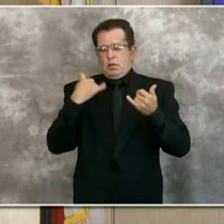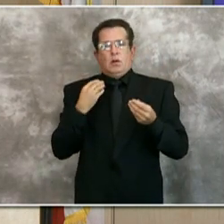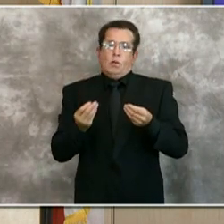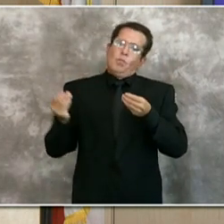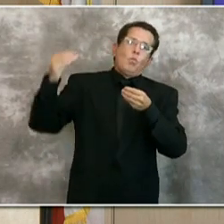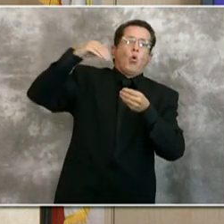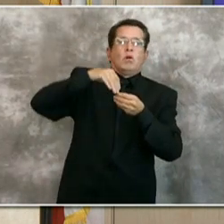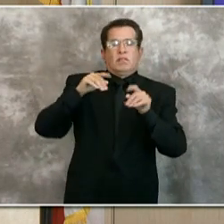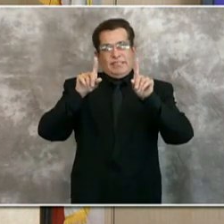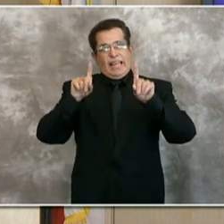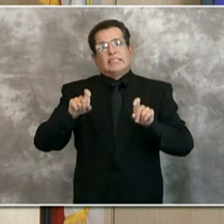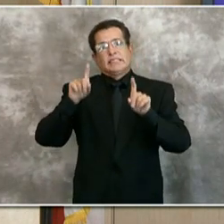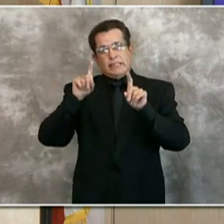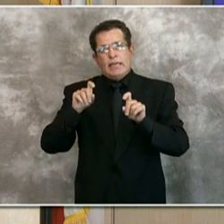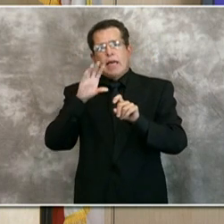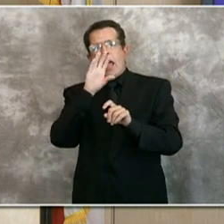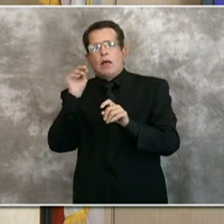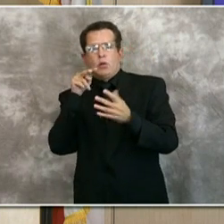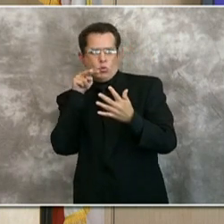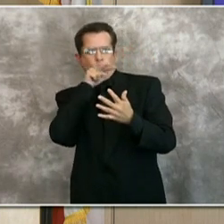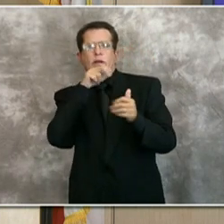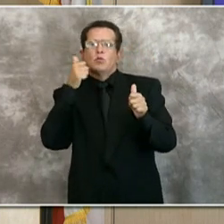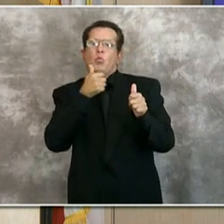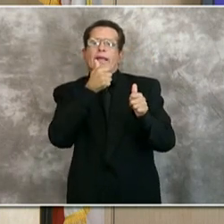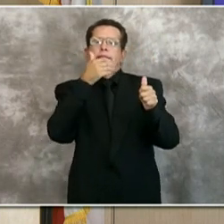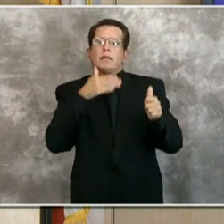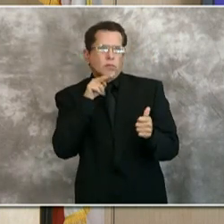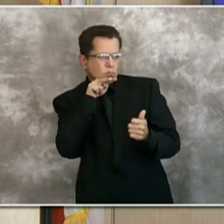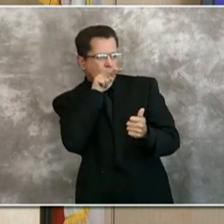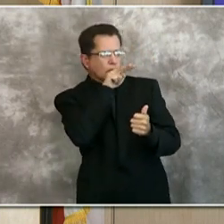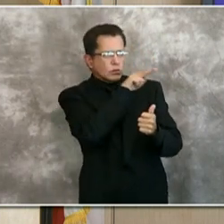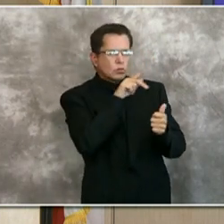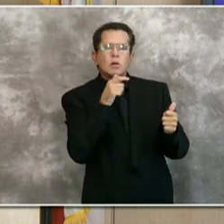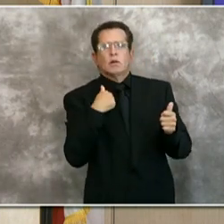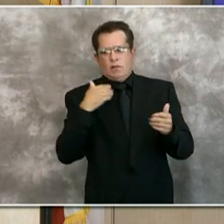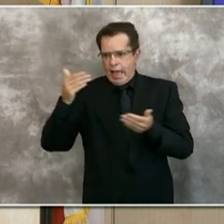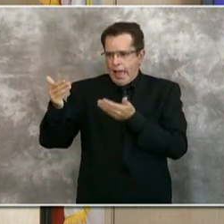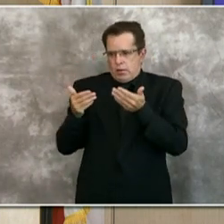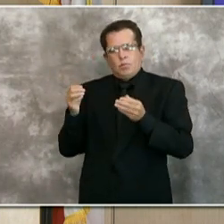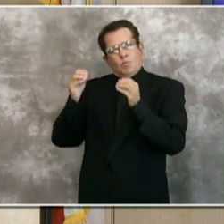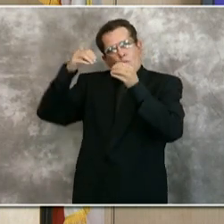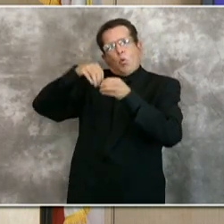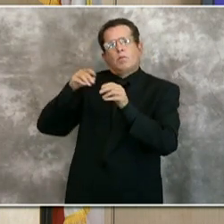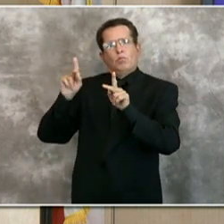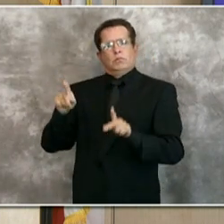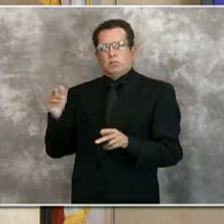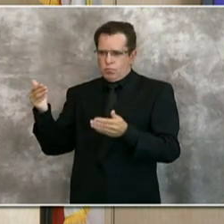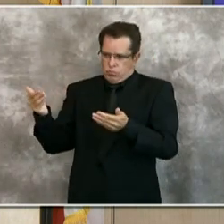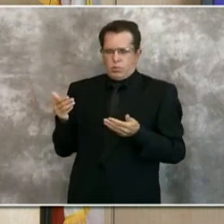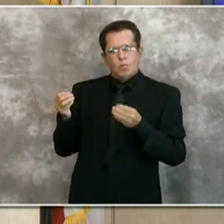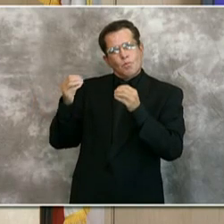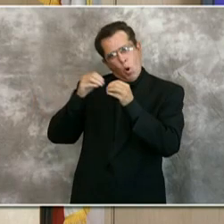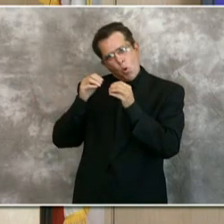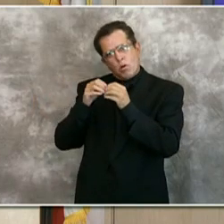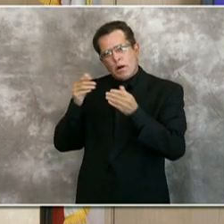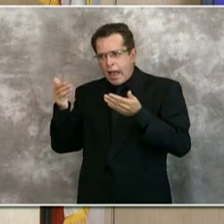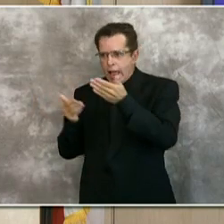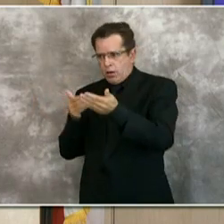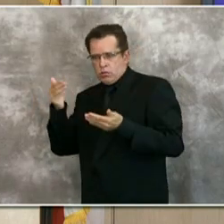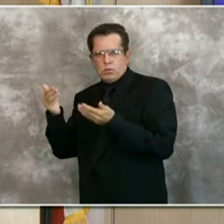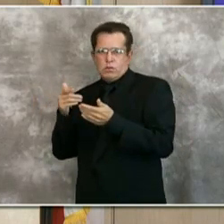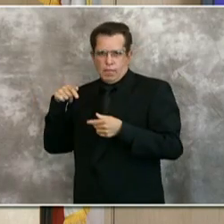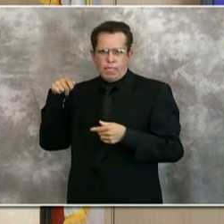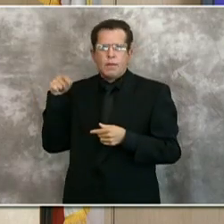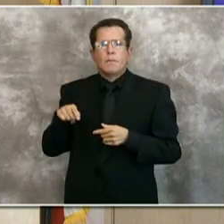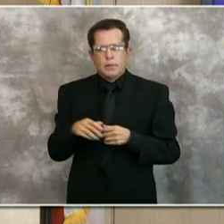testing and tracing in particular, bringing on more employees and doing things to ramp up these efforts. We've also been mindful that it is important